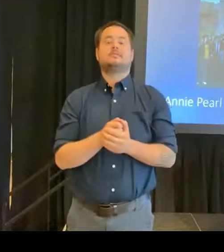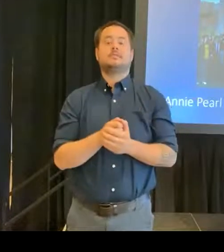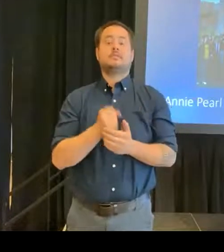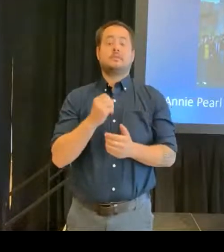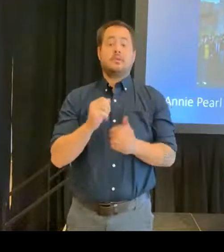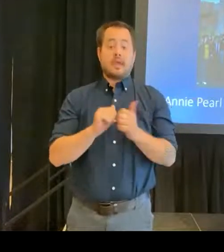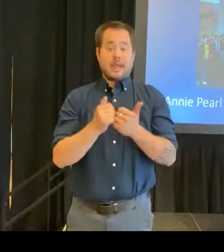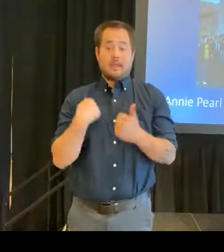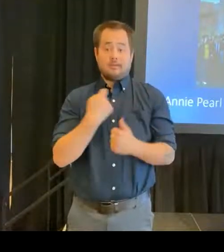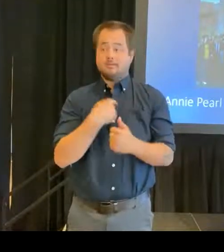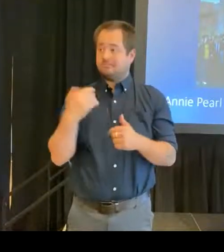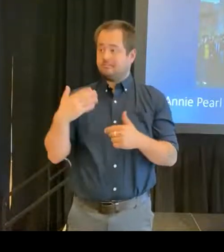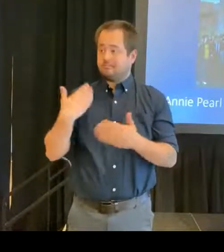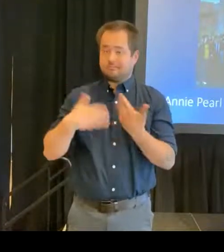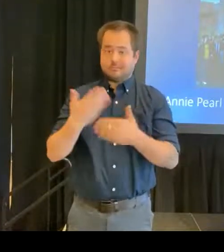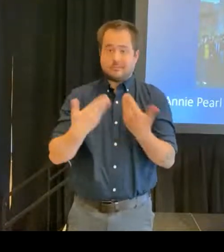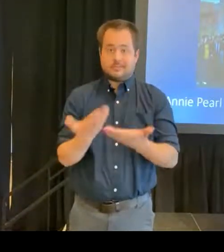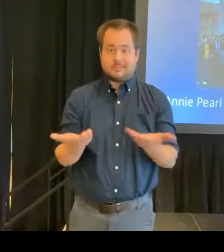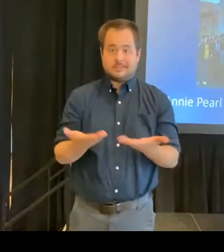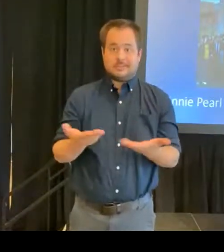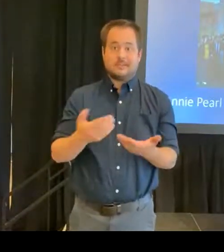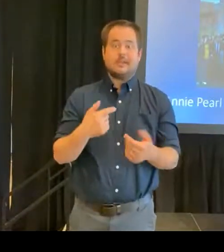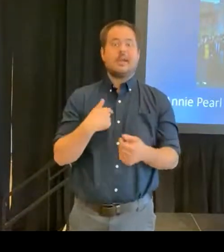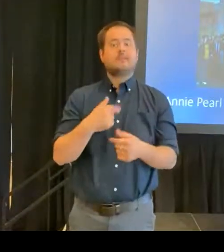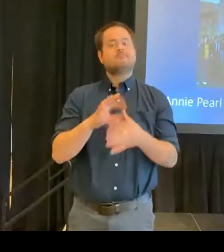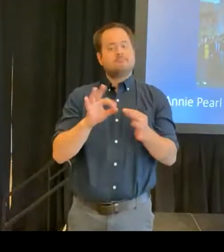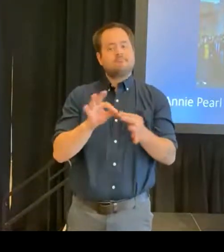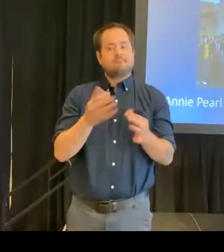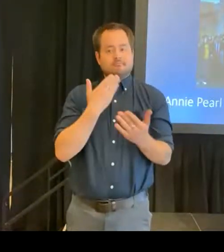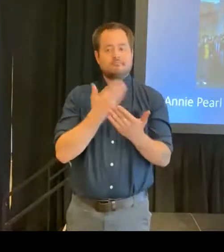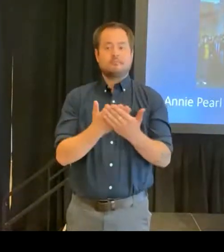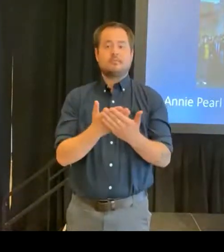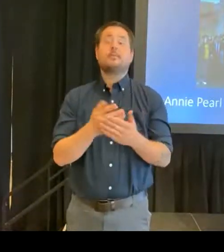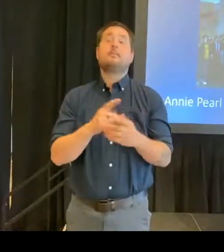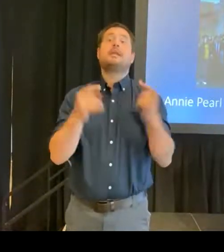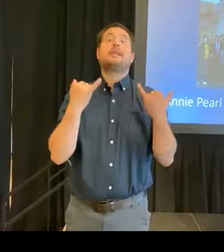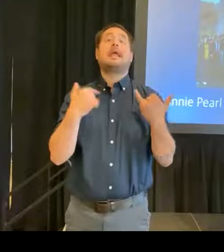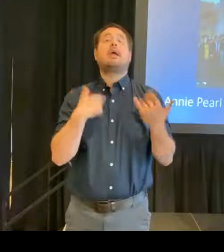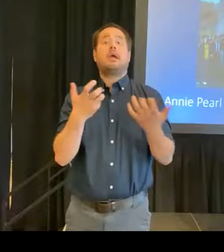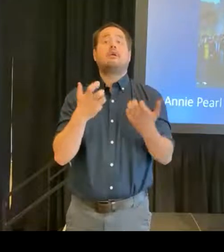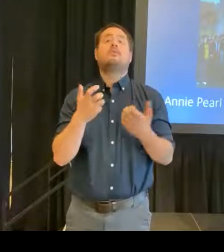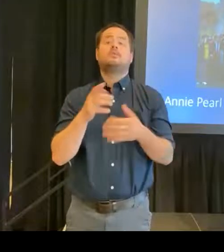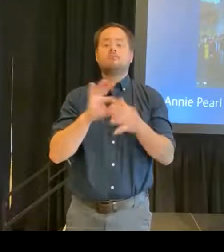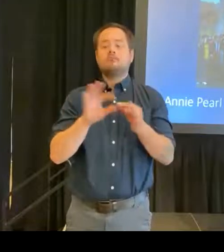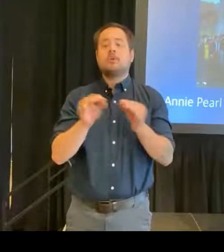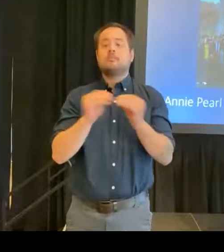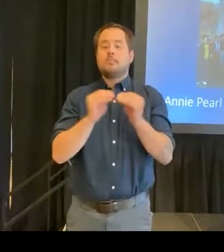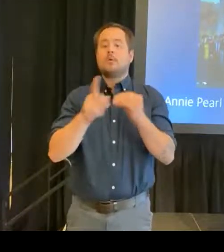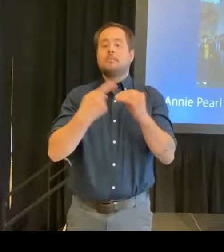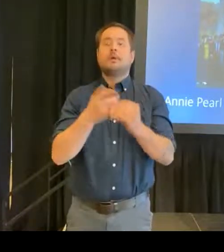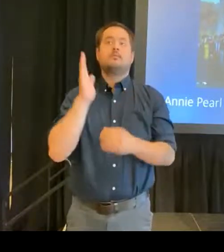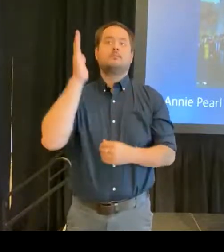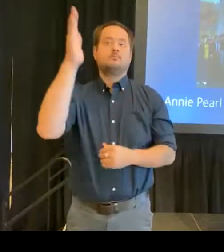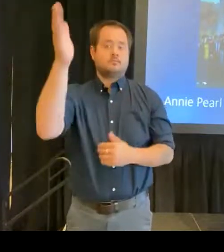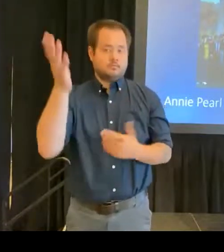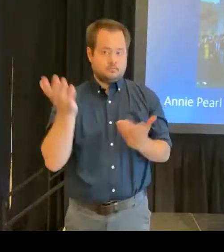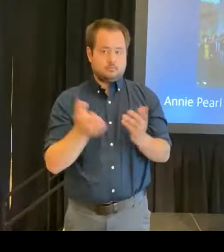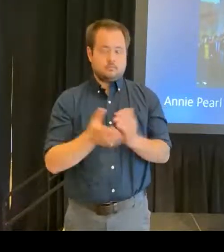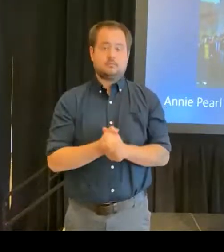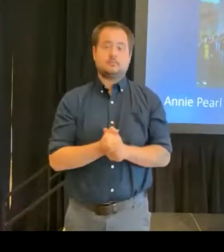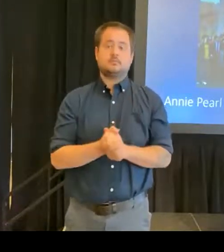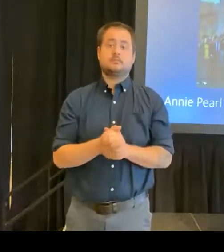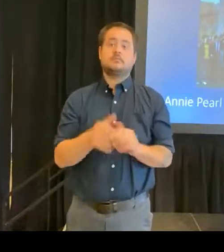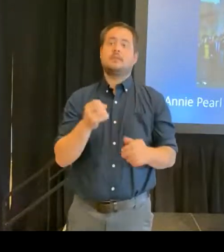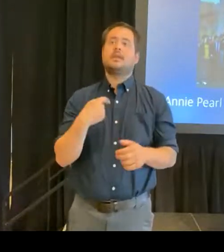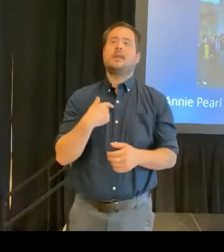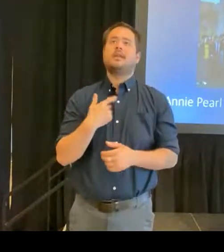well displayed in the things that I drew up. The where we're going thing is where I want to talk a little more about it. And I keep going back